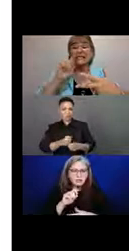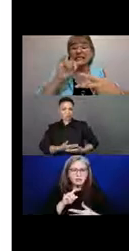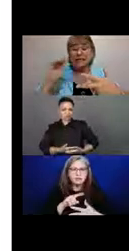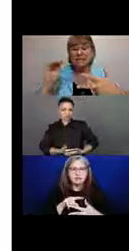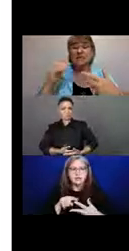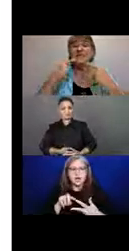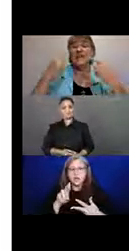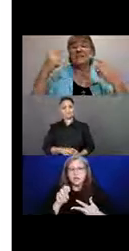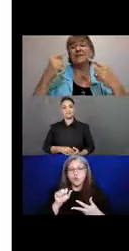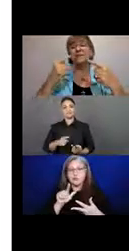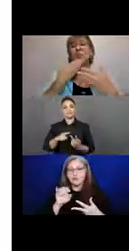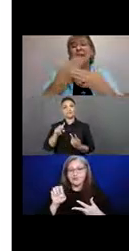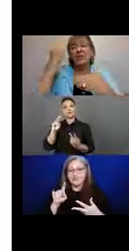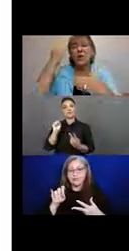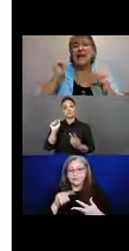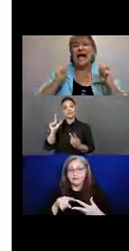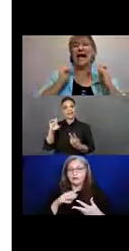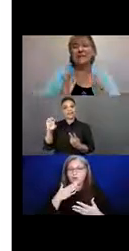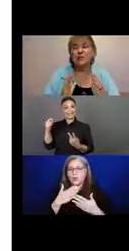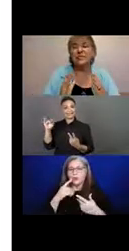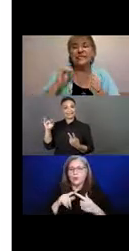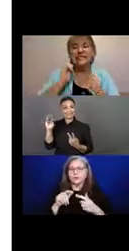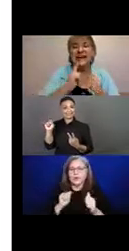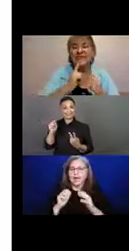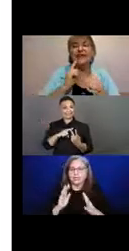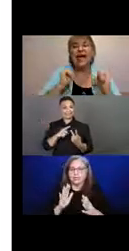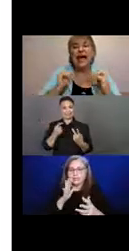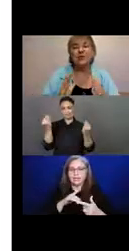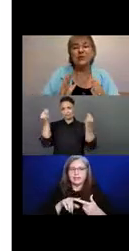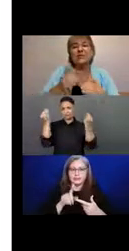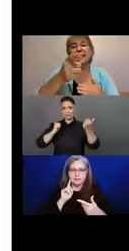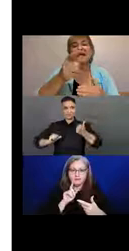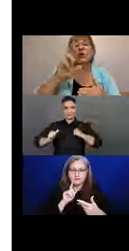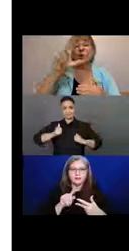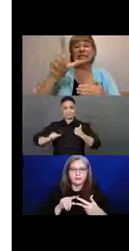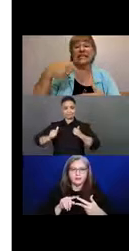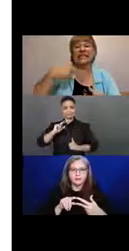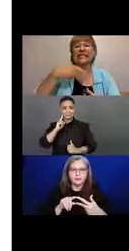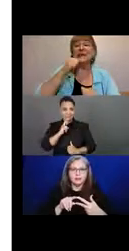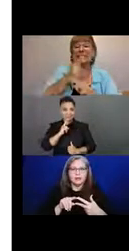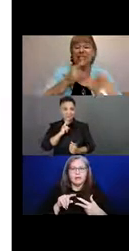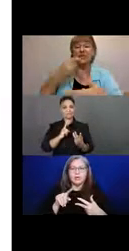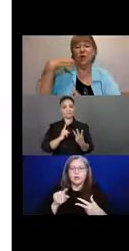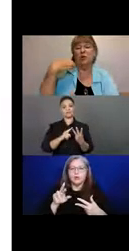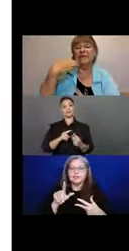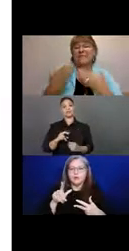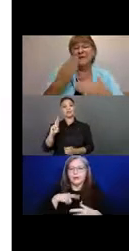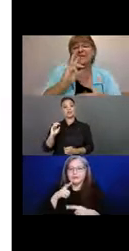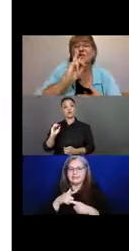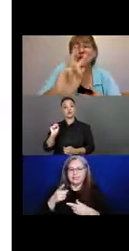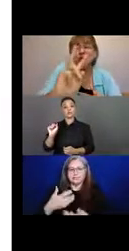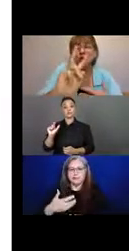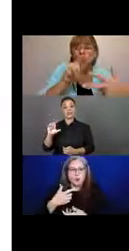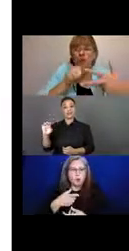Rosalie Tim, she's a famous, well-known actress, deaf actress. Rosalie is my sister, is holding, maybe